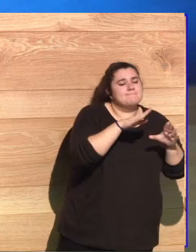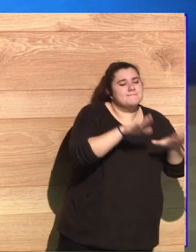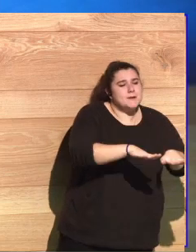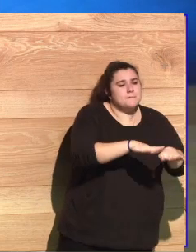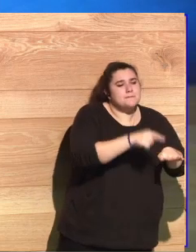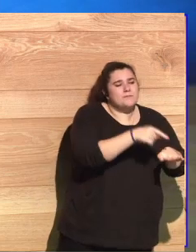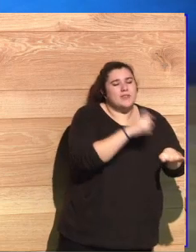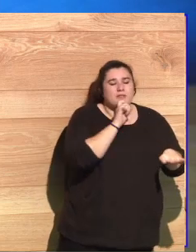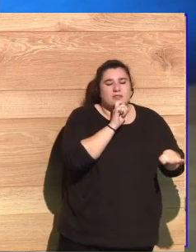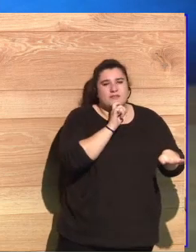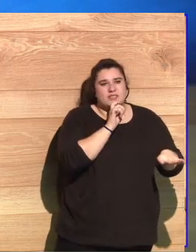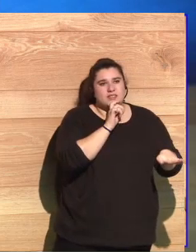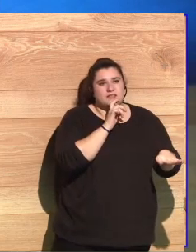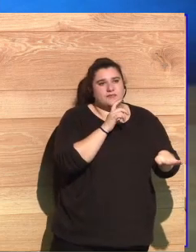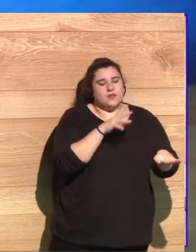right?